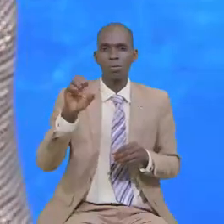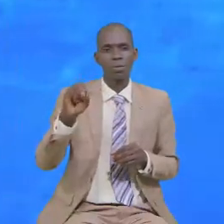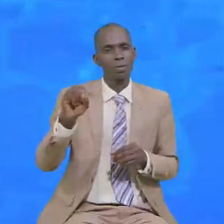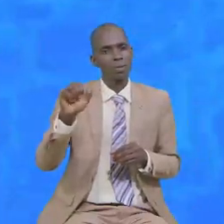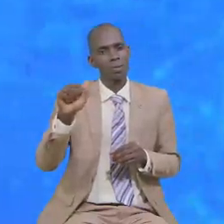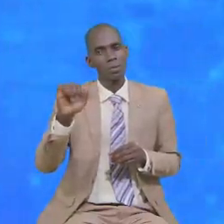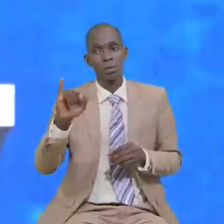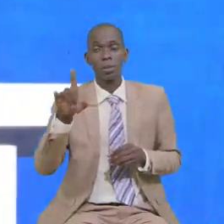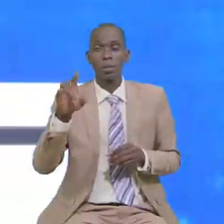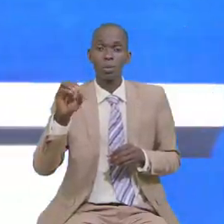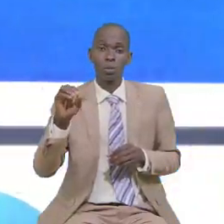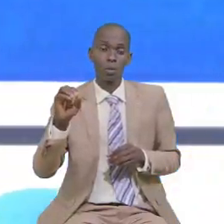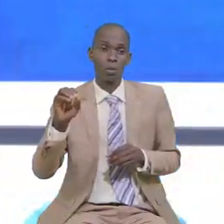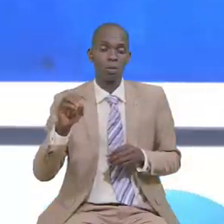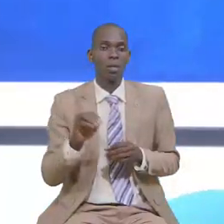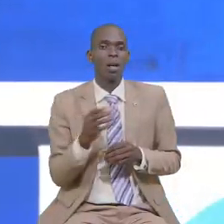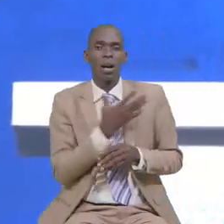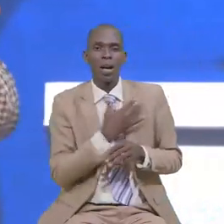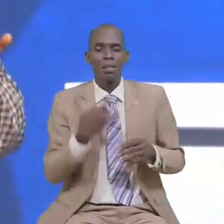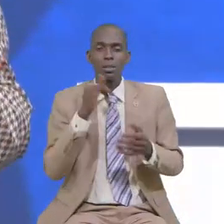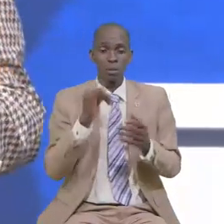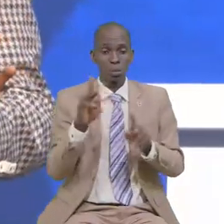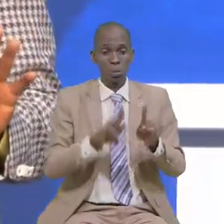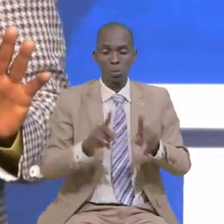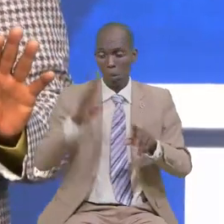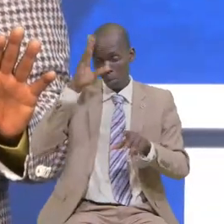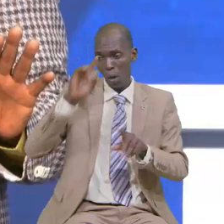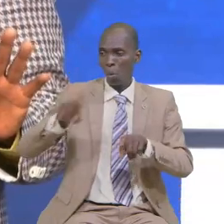And he went and he came back seeing.